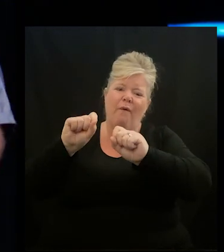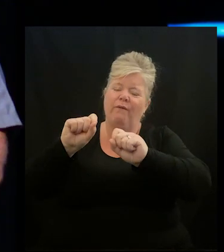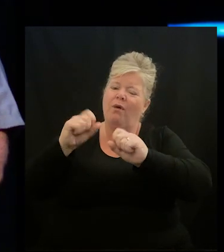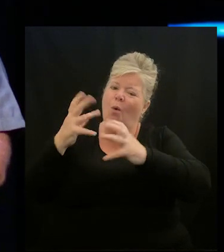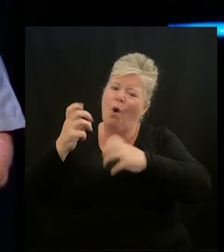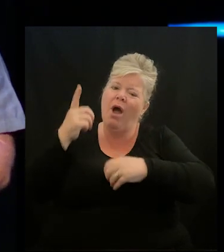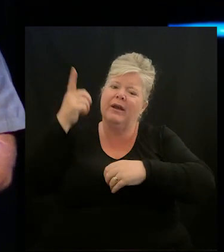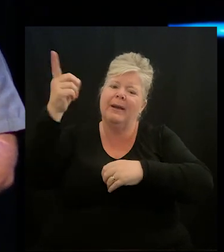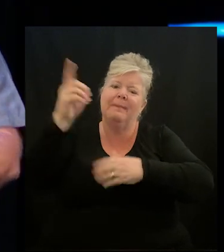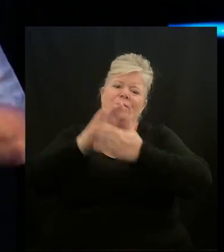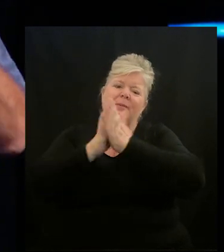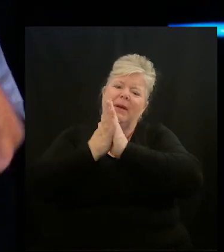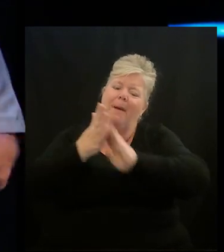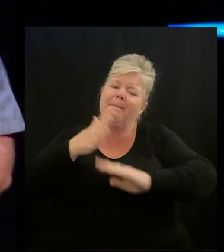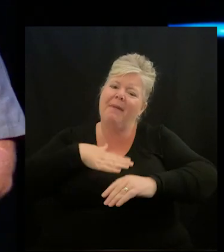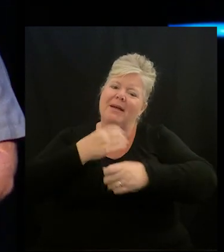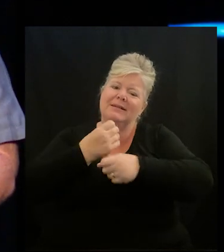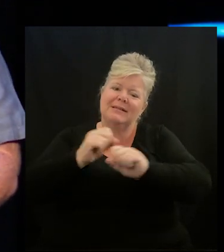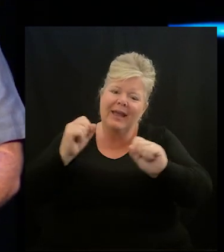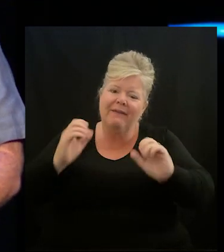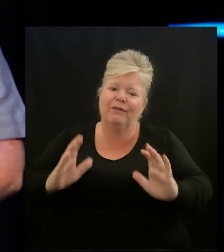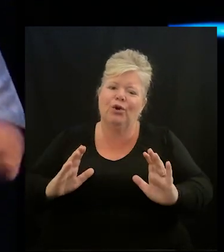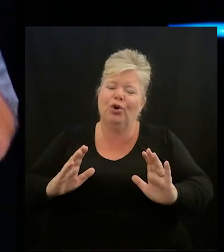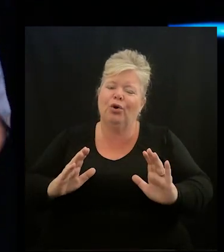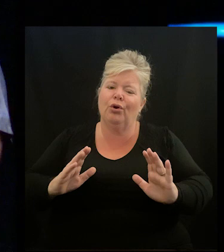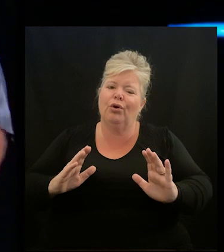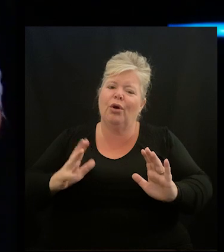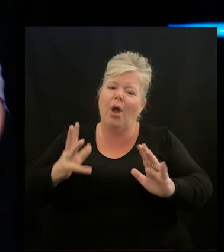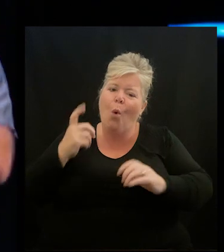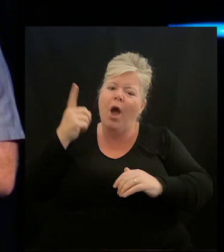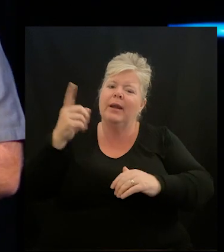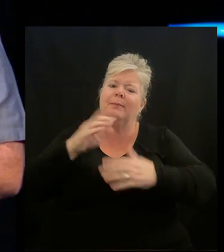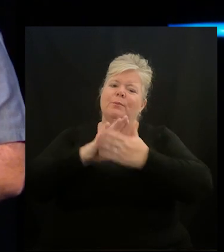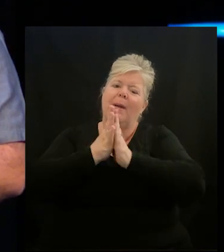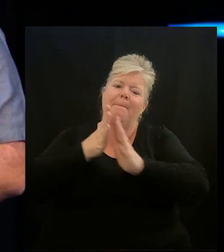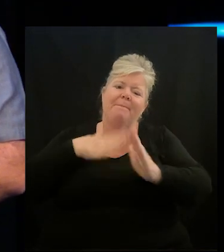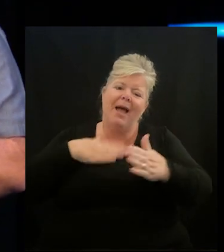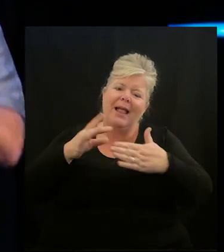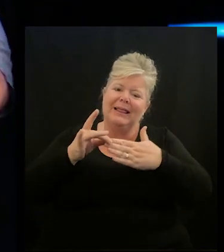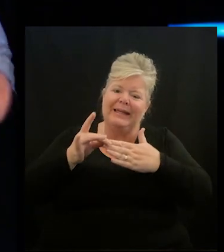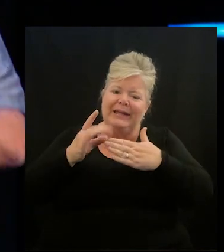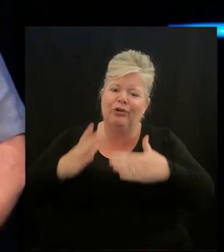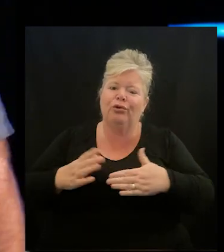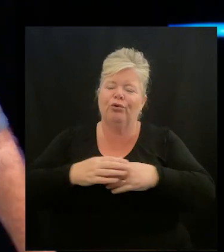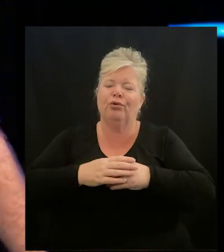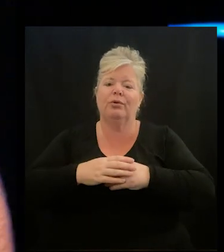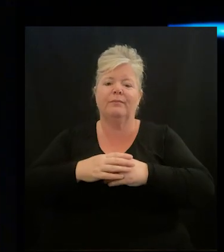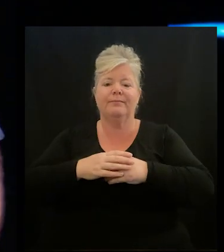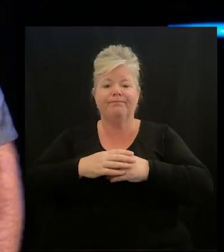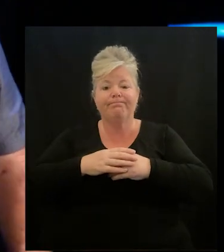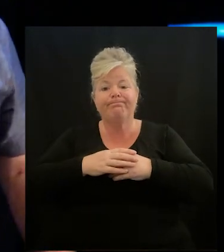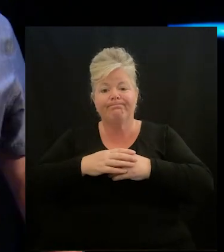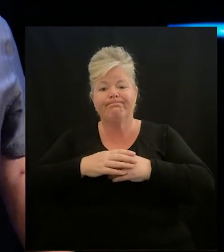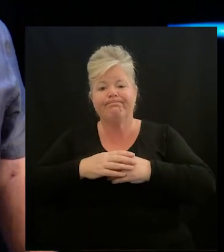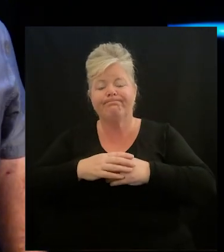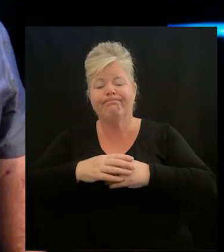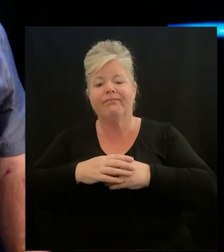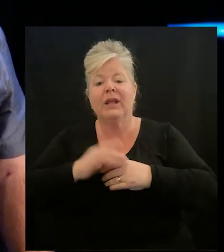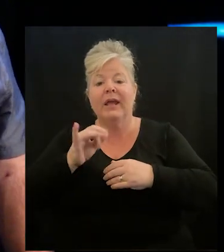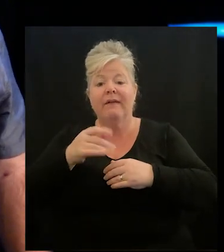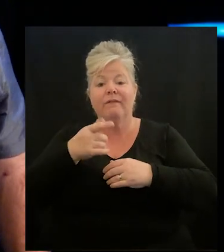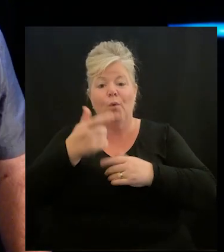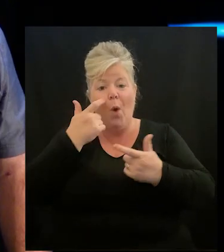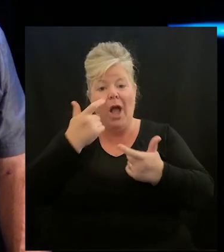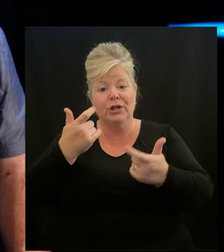to be my Lord, to be my Savior, to be the leader of my life. And that's where I want to start. If that's you and